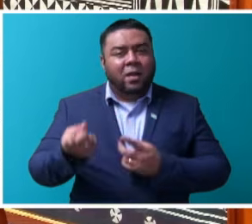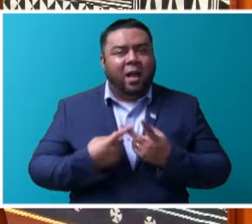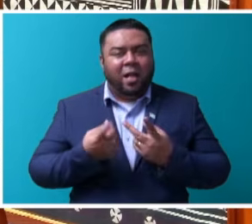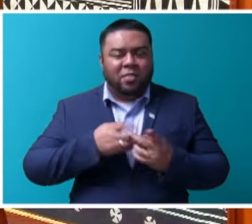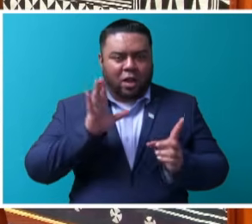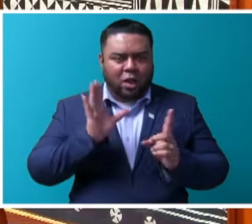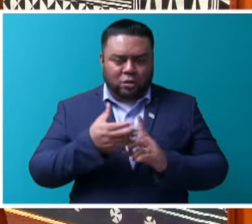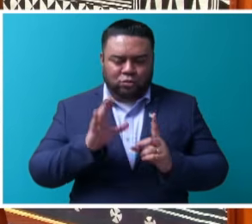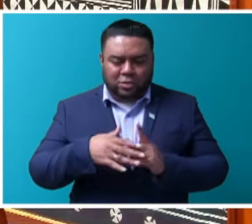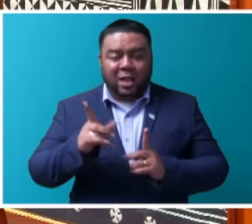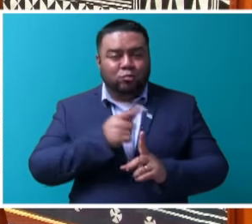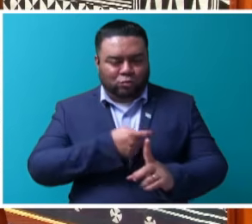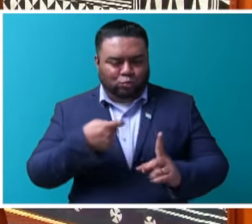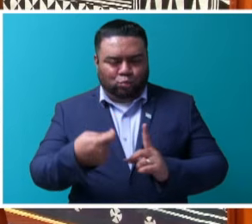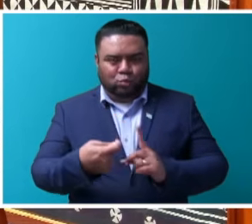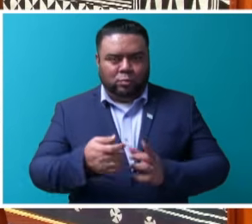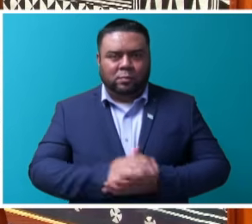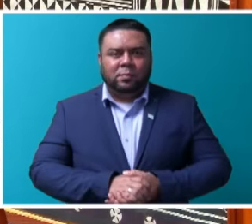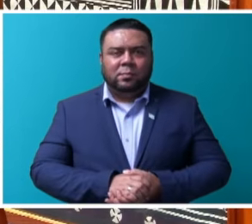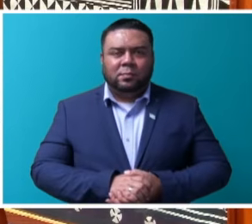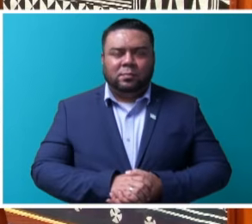cultures and traditions.